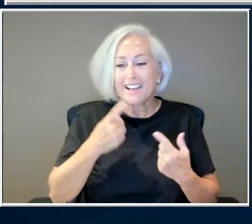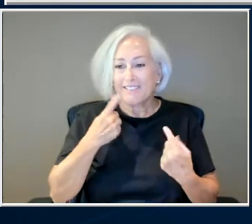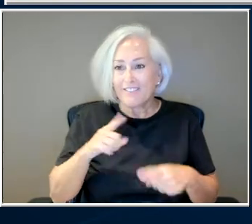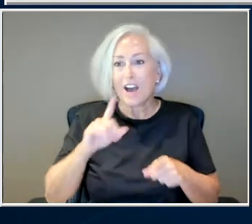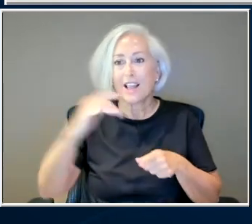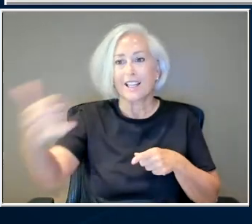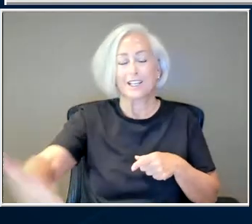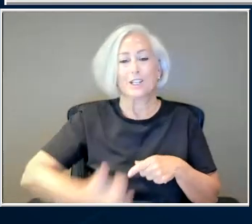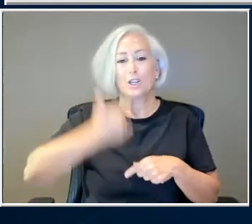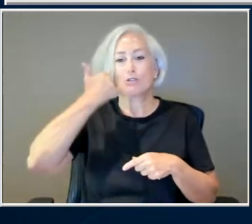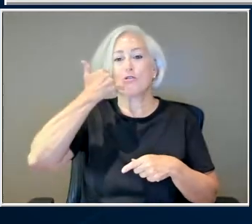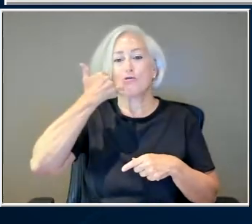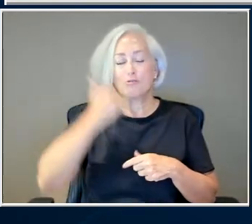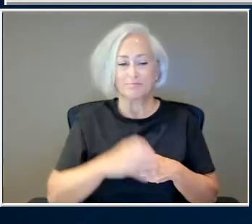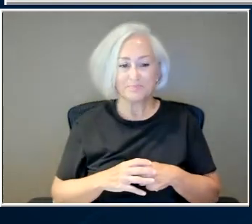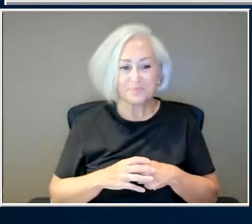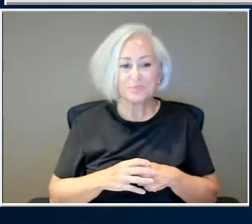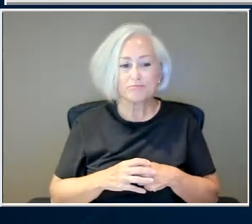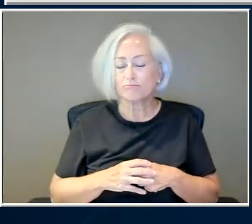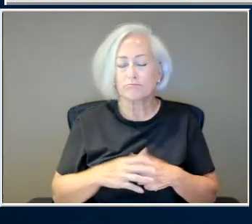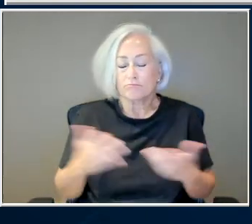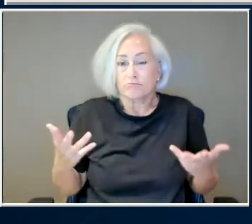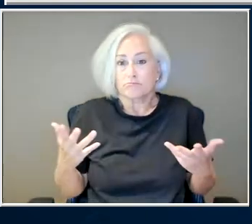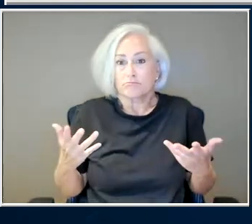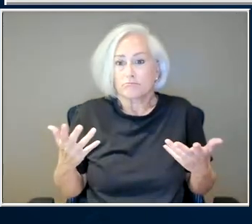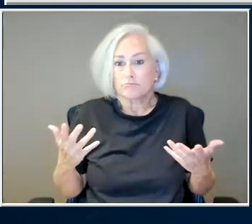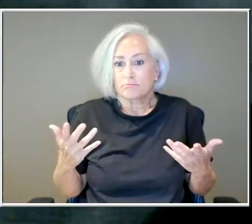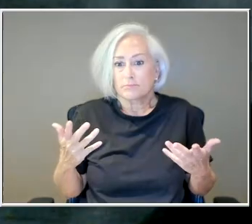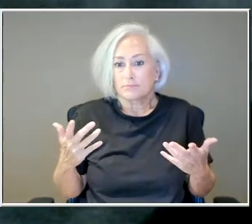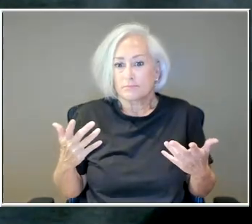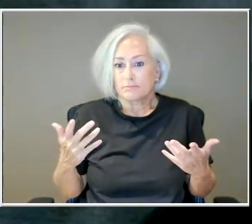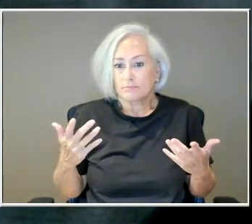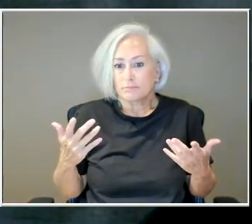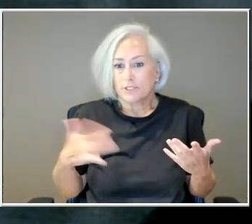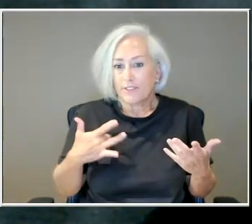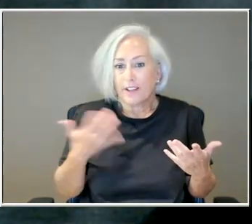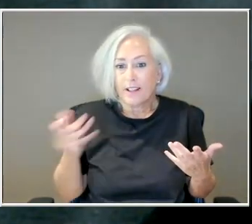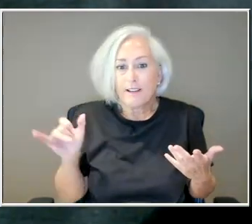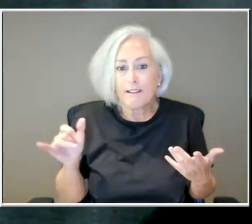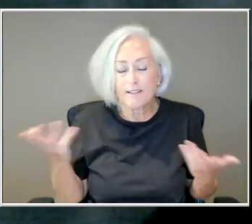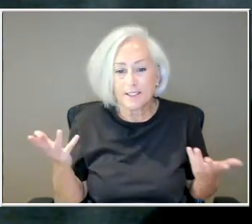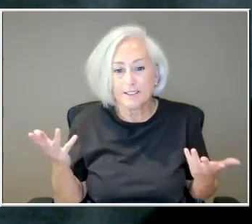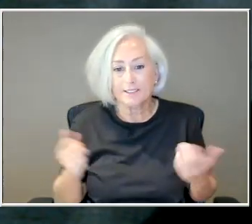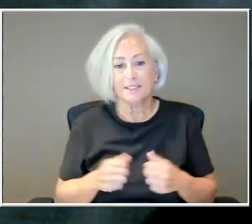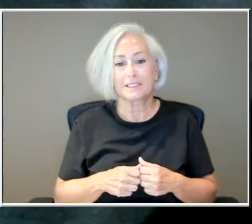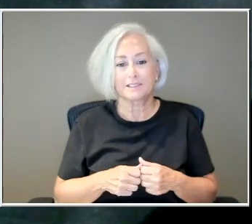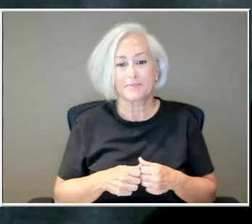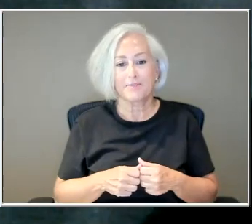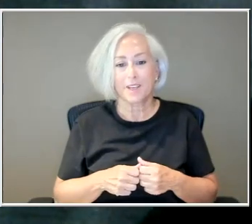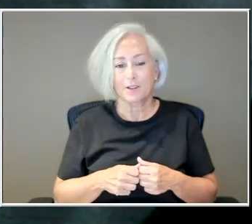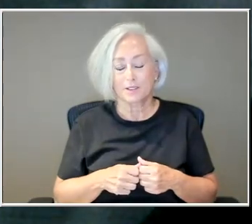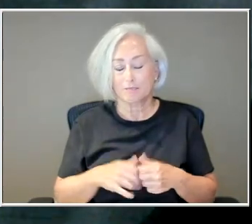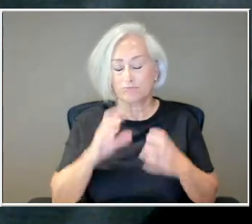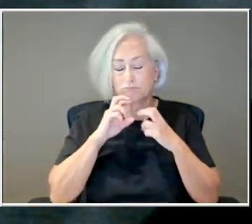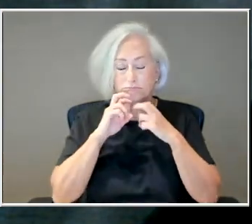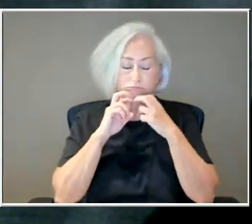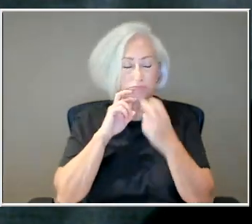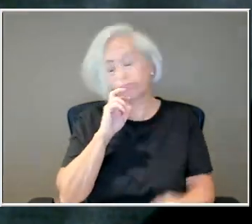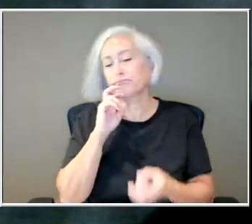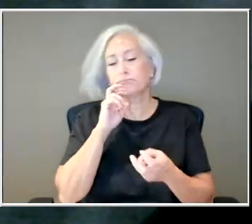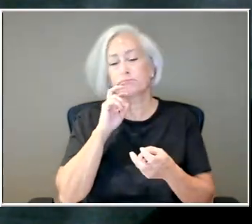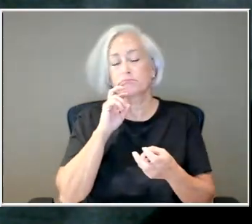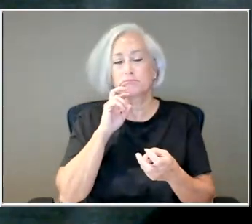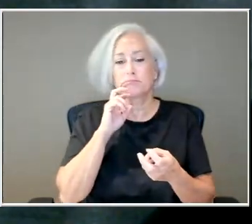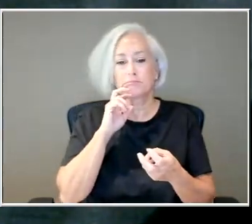that call. What was that like? It was jarring. The